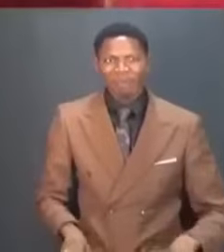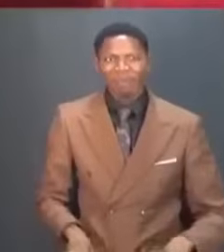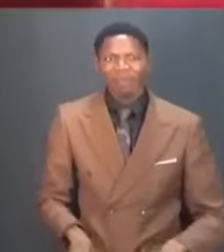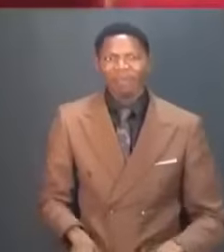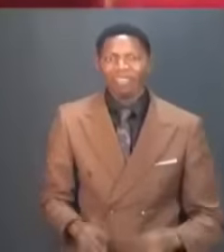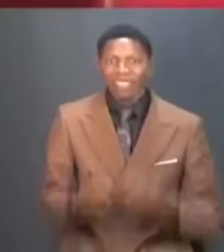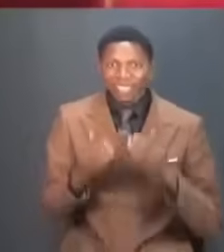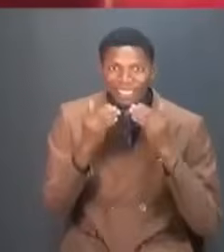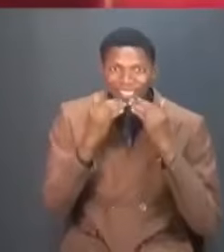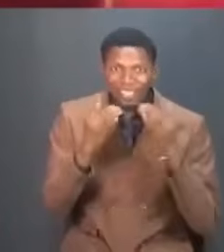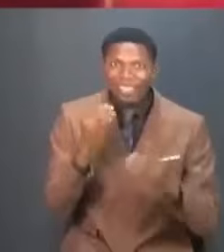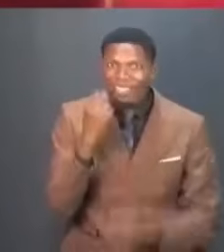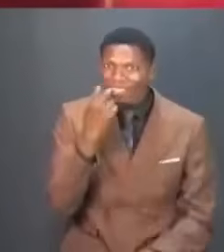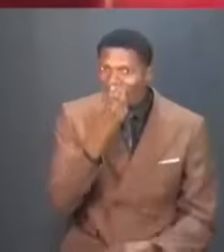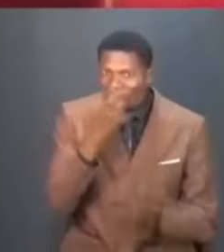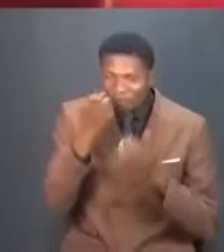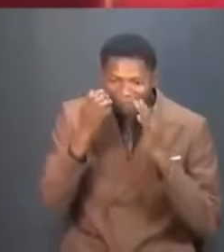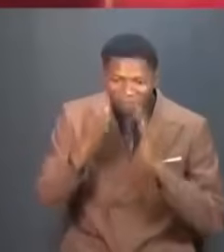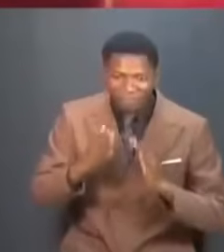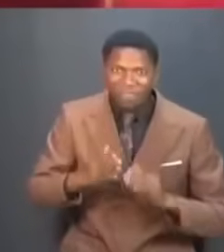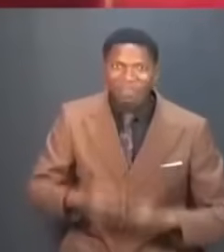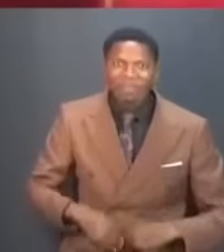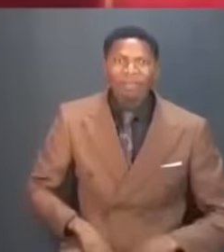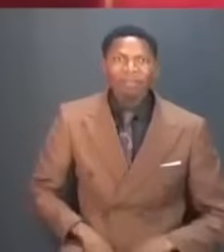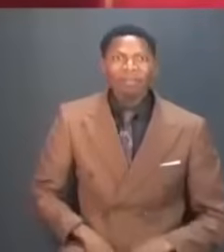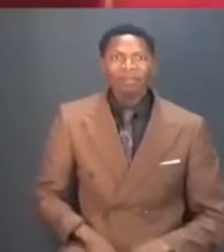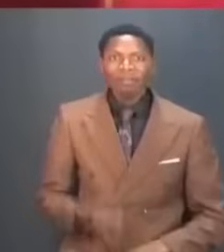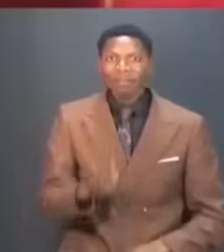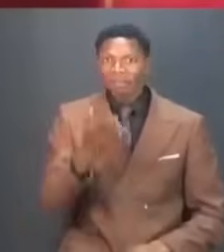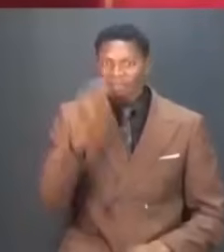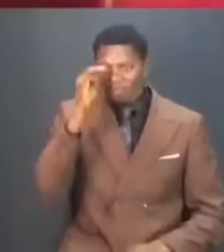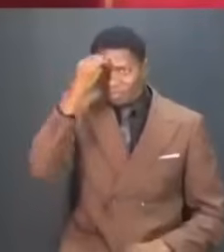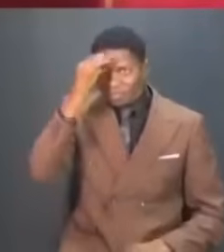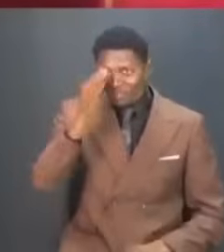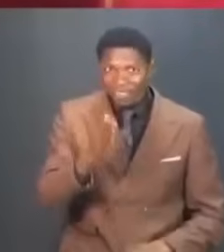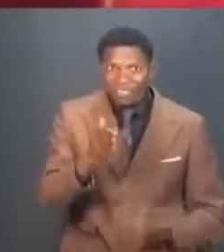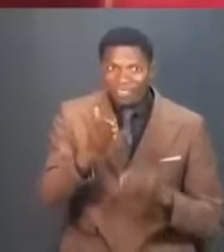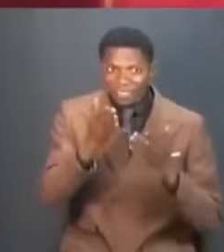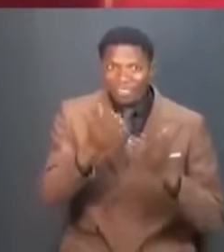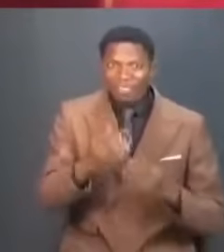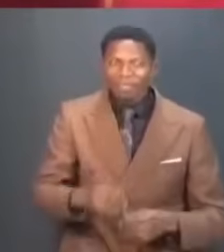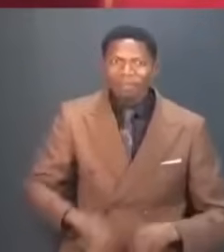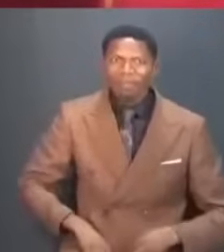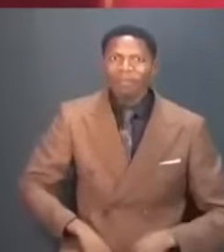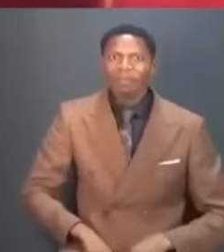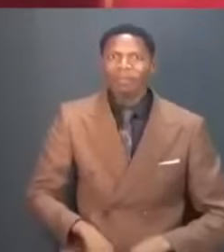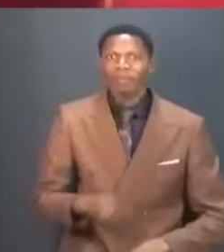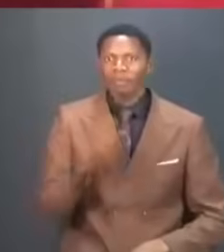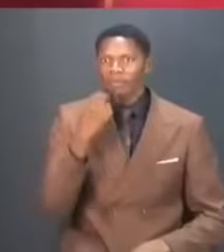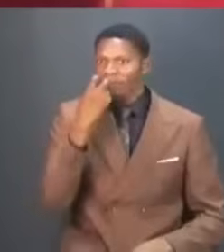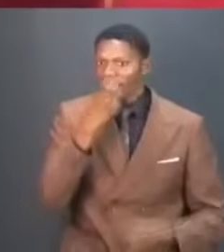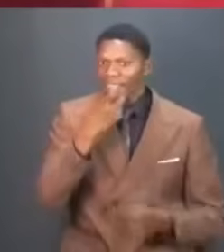thank you very much, Mr. Speaker. Yes, Minister. Mr. Speaker,